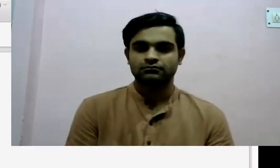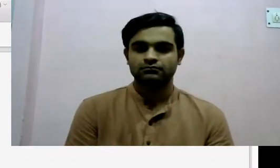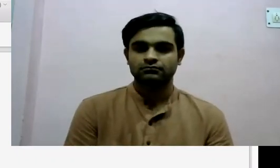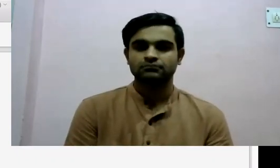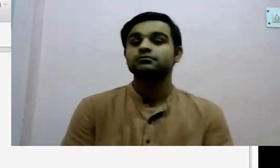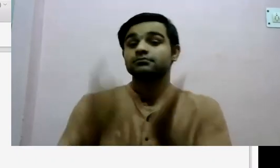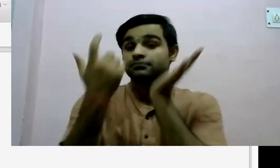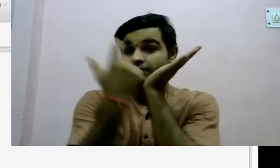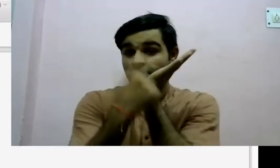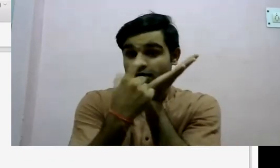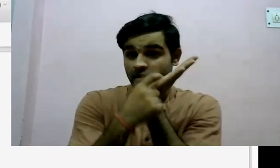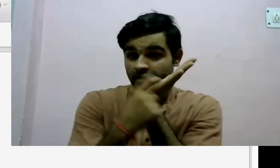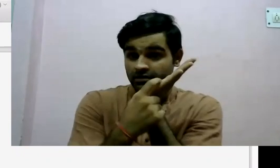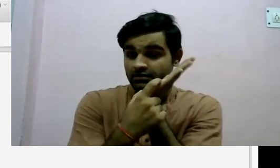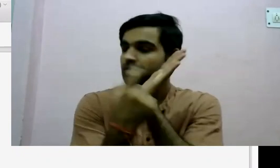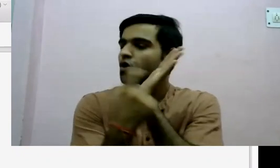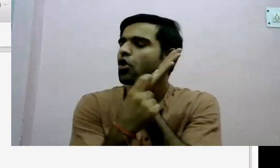Address.